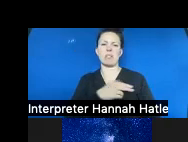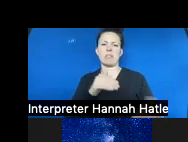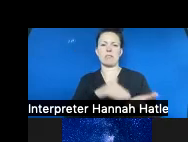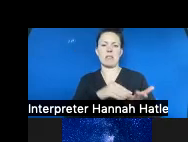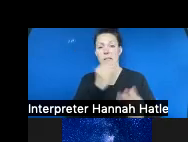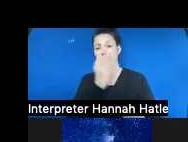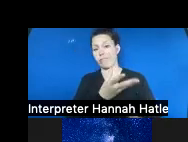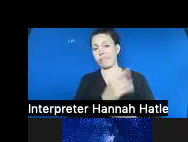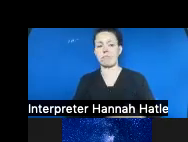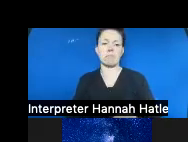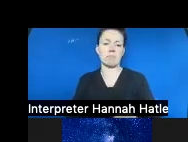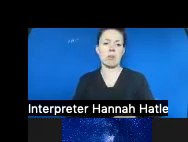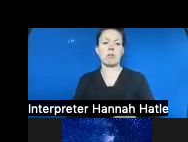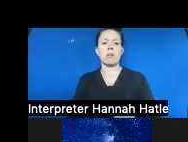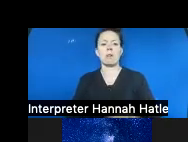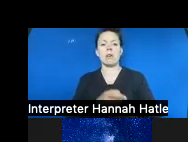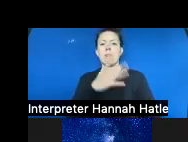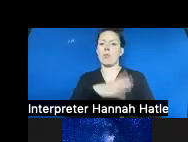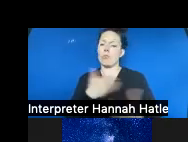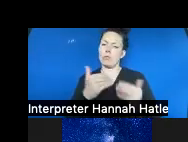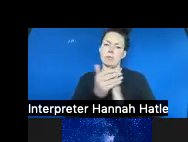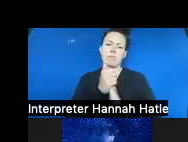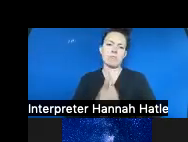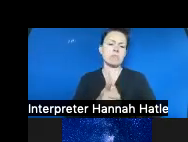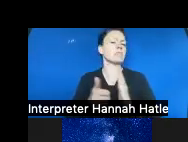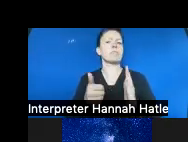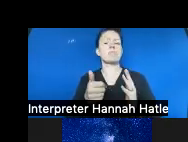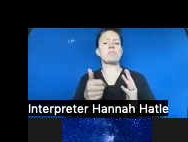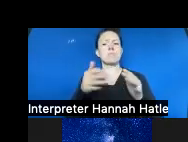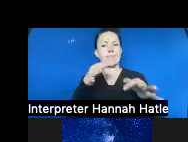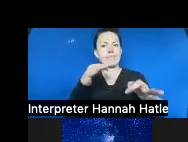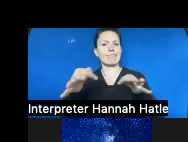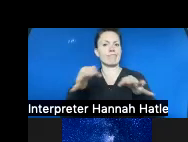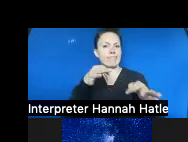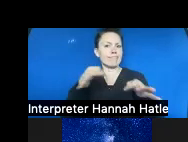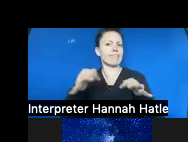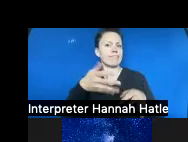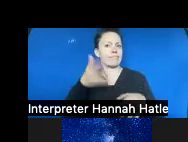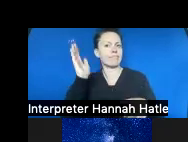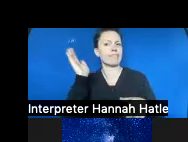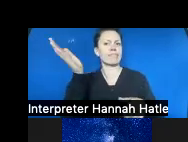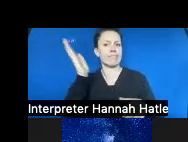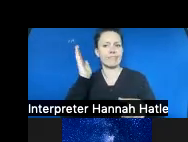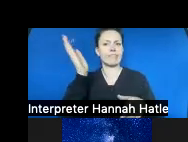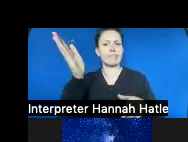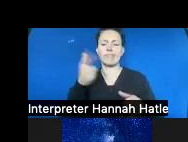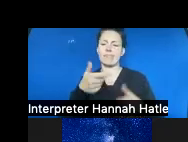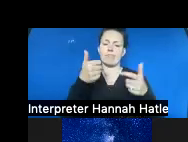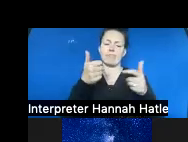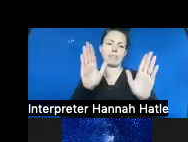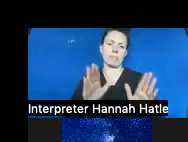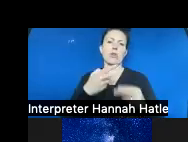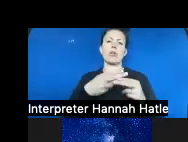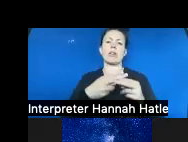so eloquently and openly, because she keeps it real, man. And she's amazing. Her name is Jessica Desmond Solomon, by the